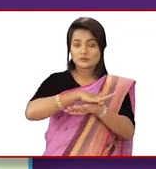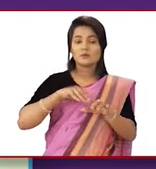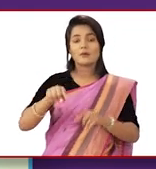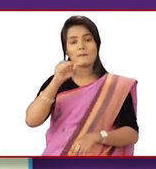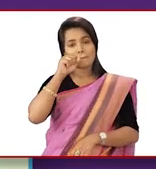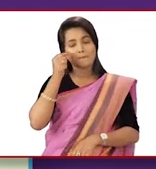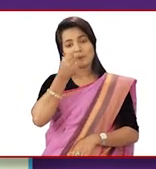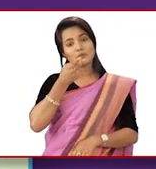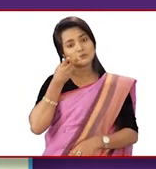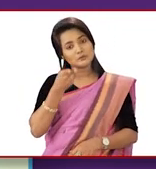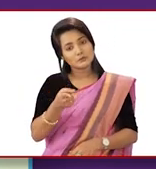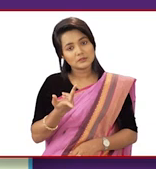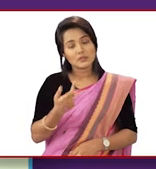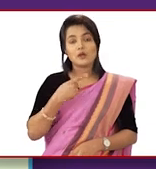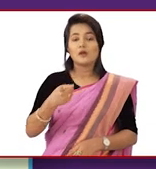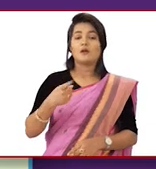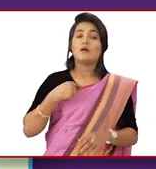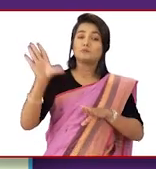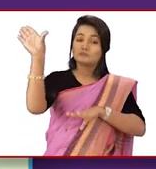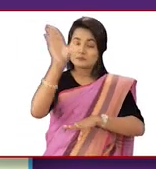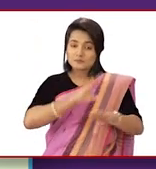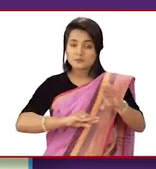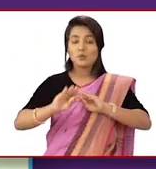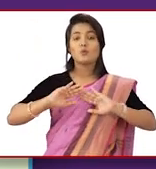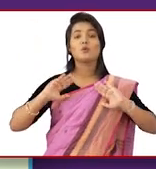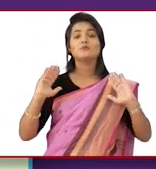and women. And we celebrate each other's